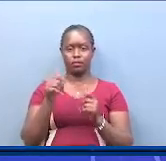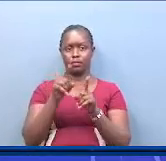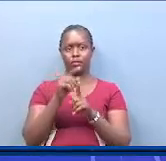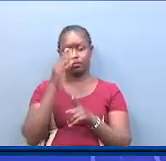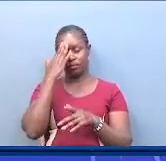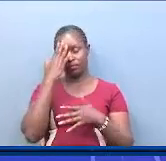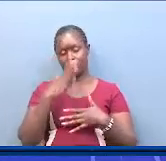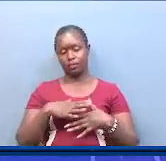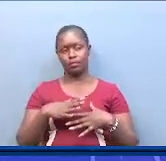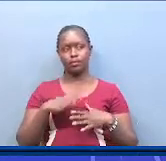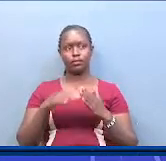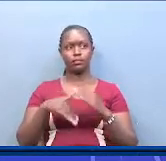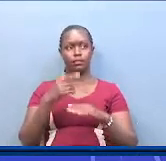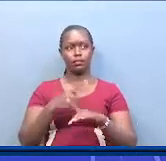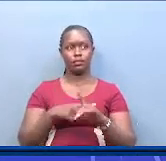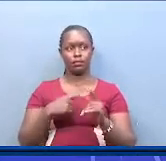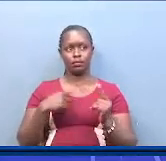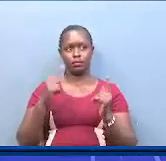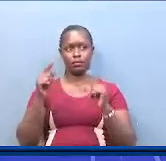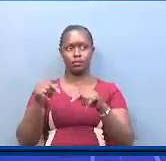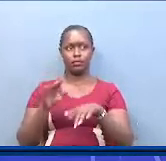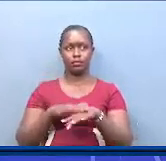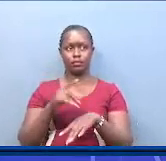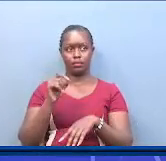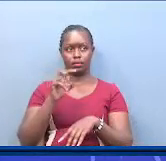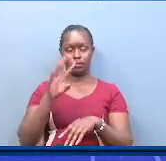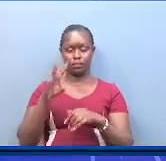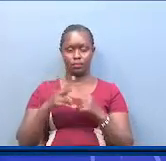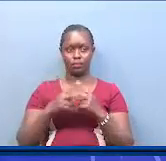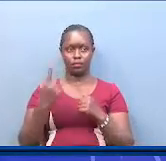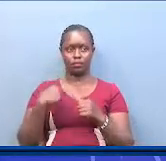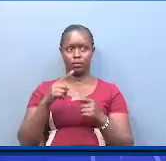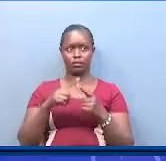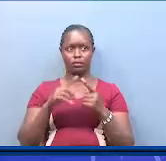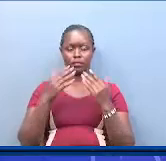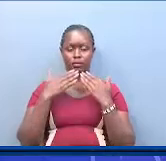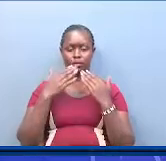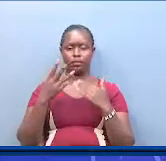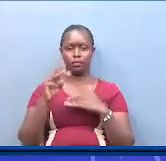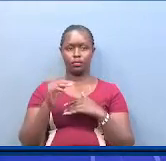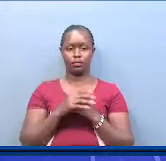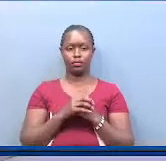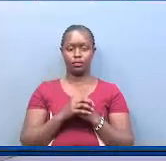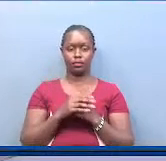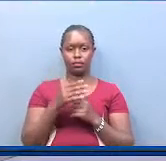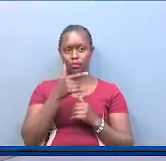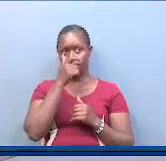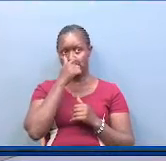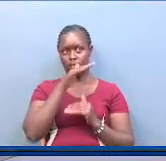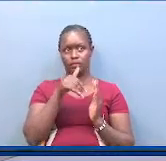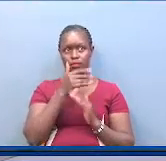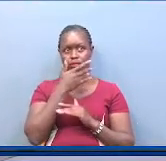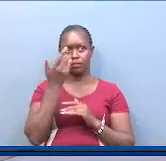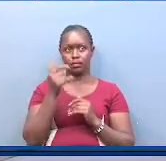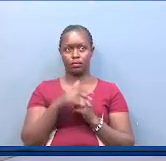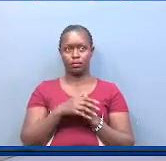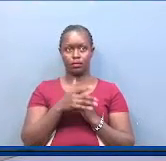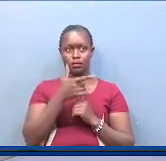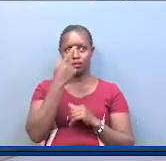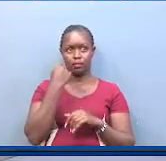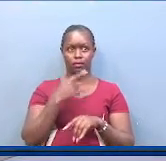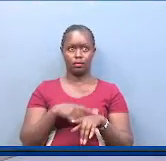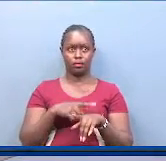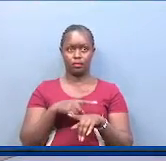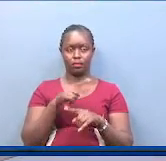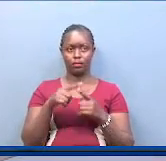people of Kagema, next time I'm coming on TV 47, I'll be coming to thank them. And we wish you the very best of luck. Just thank for you. Purpose of curiosity,